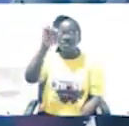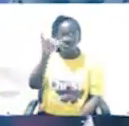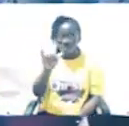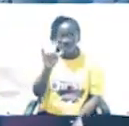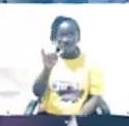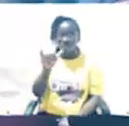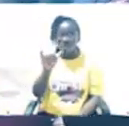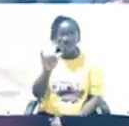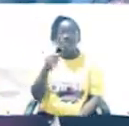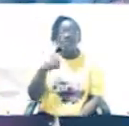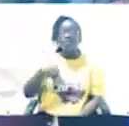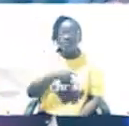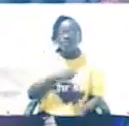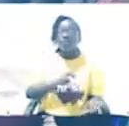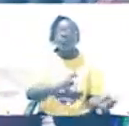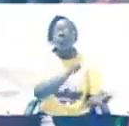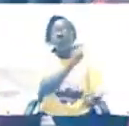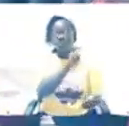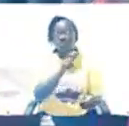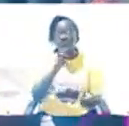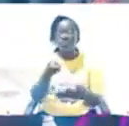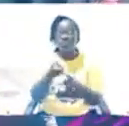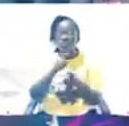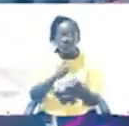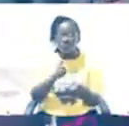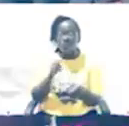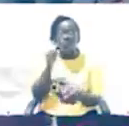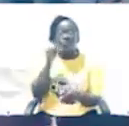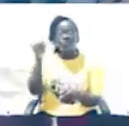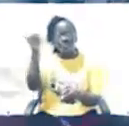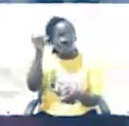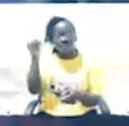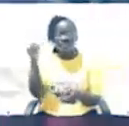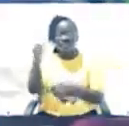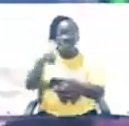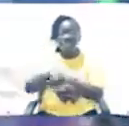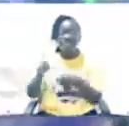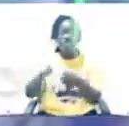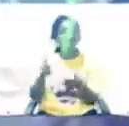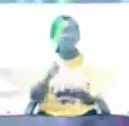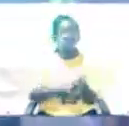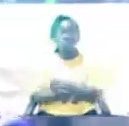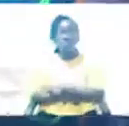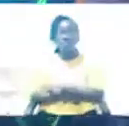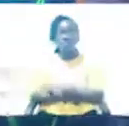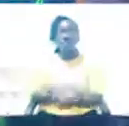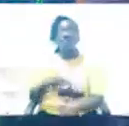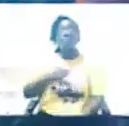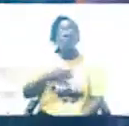yesterday night to today, Abugre has not taken a cup of drink.